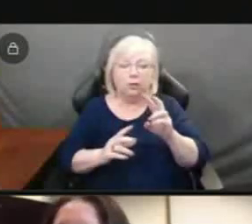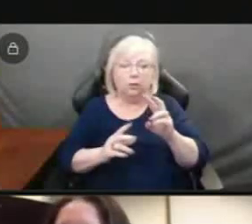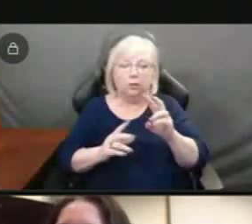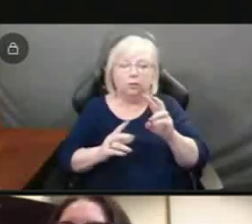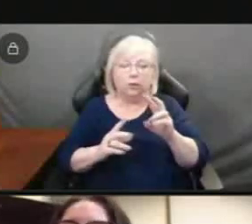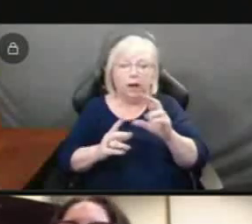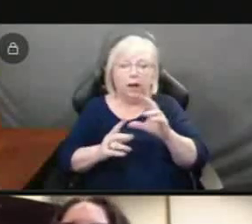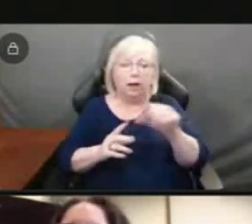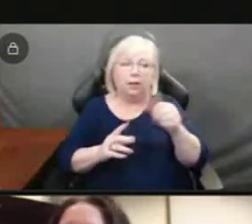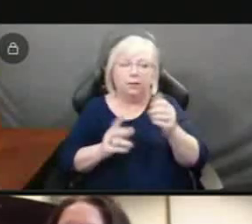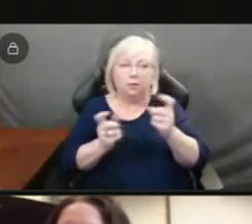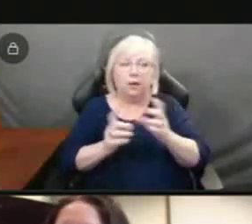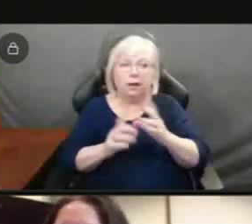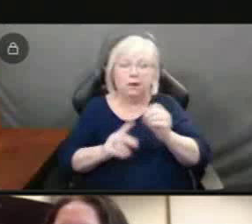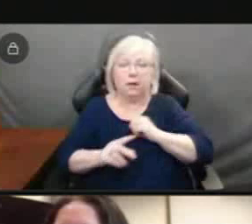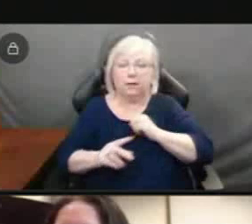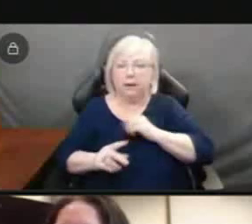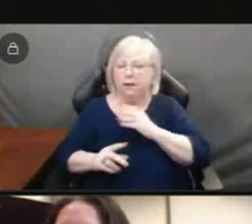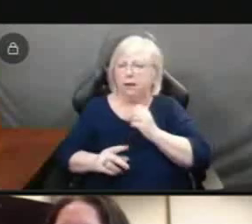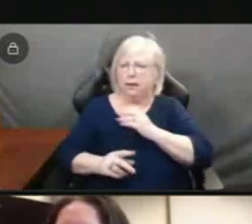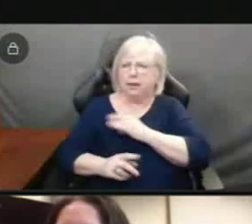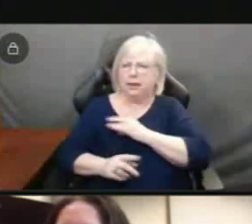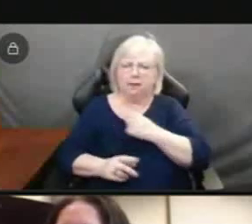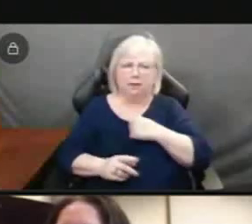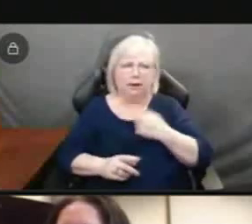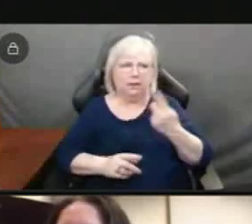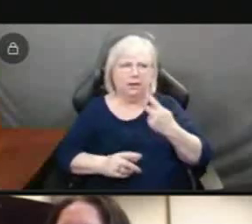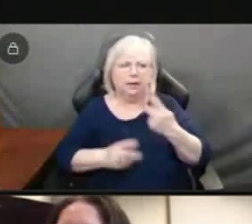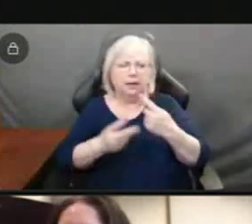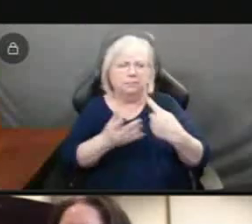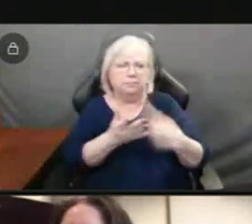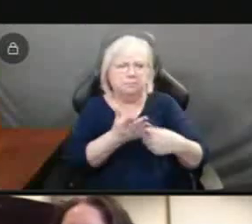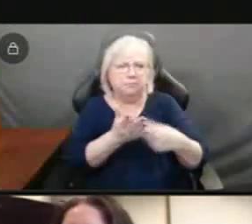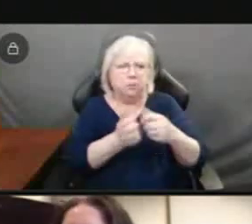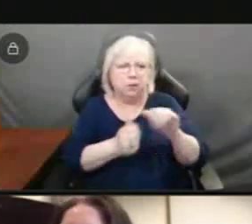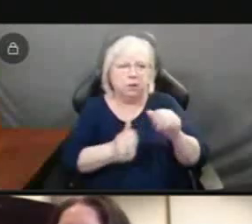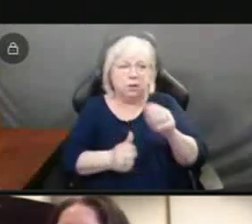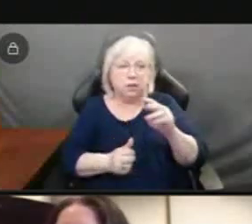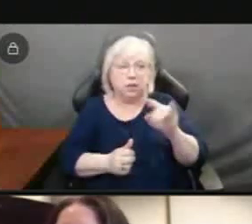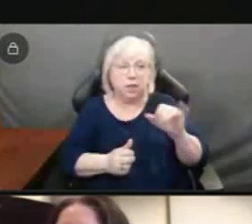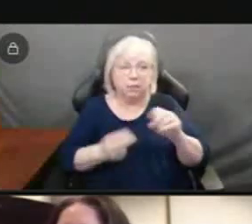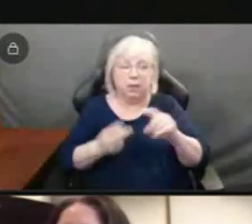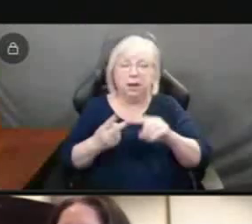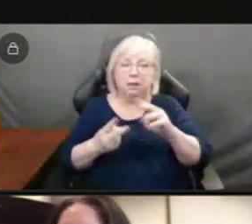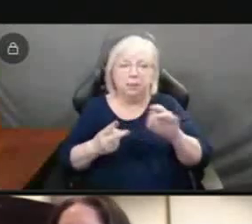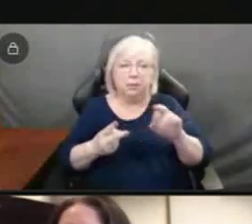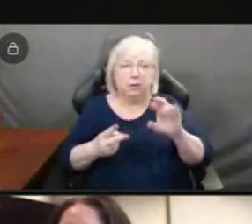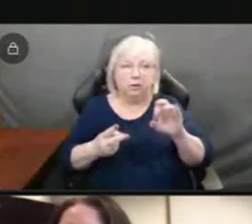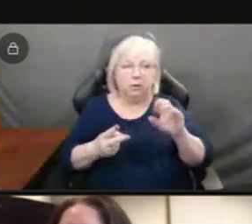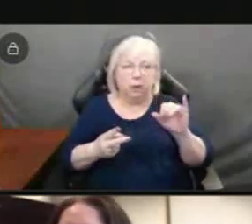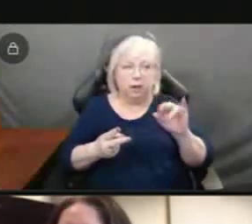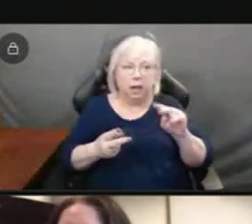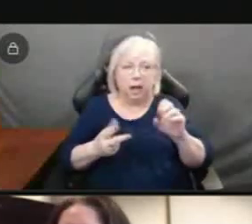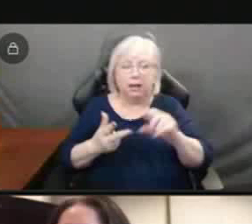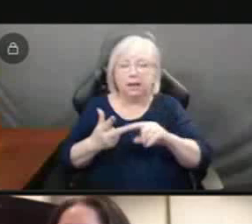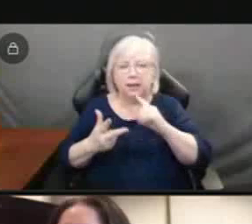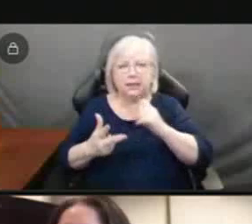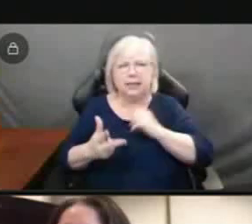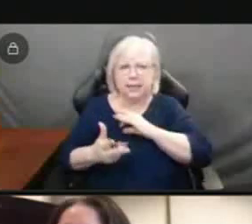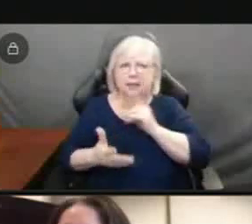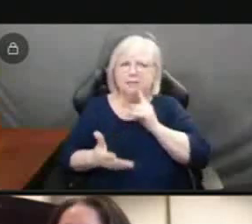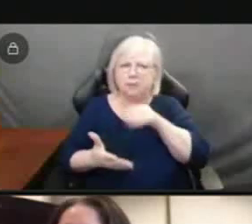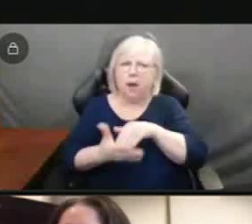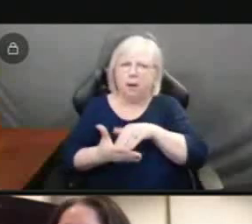think staff, and I've had some conversation with Jamie, Mr. Collins, and staff is in opposition of this